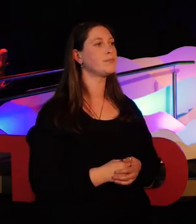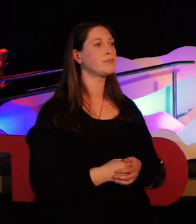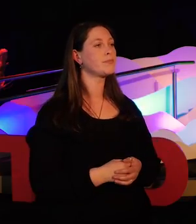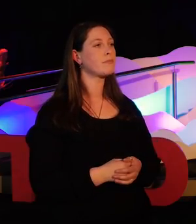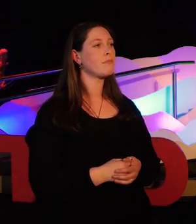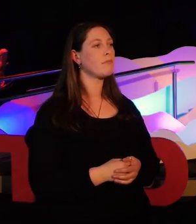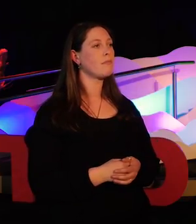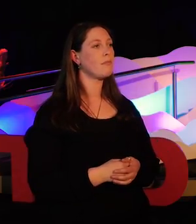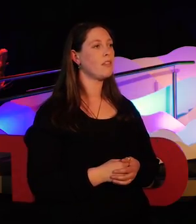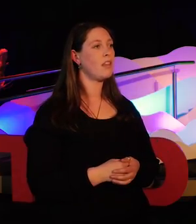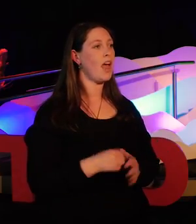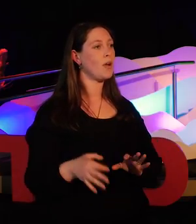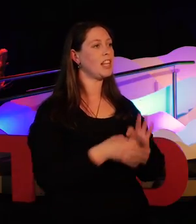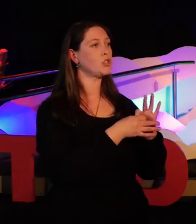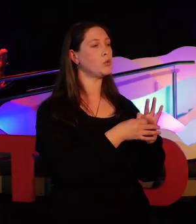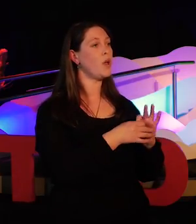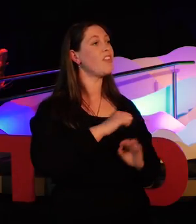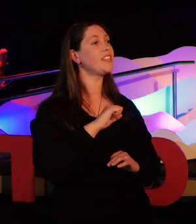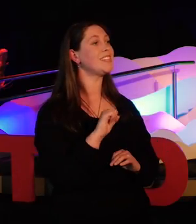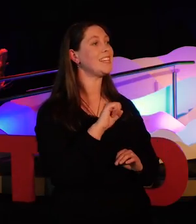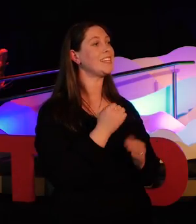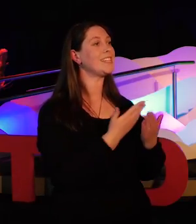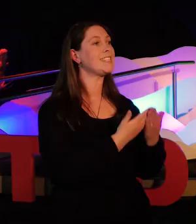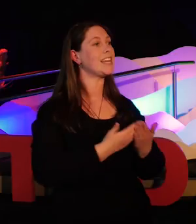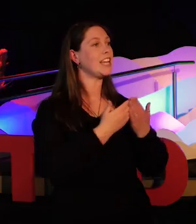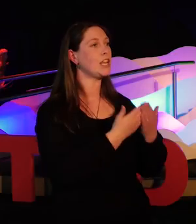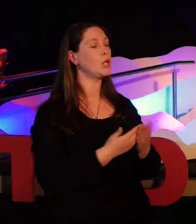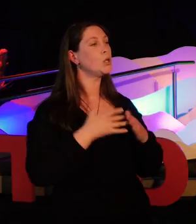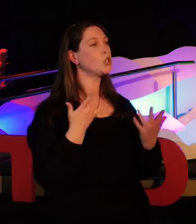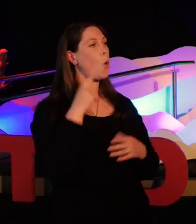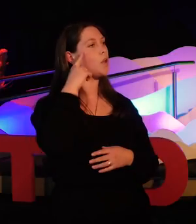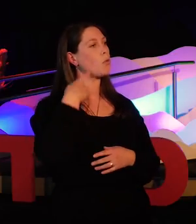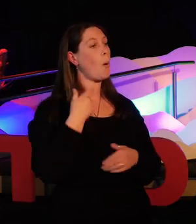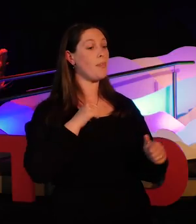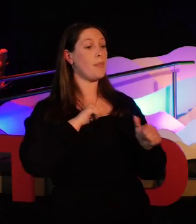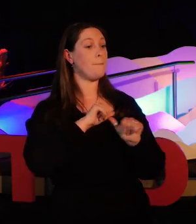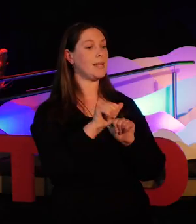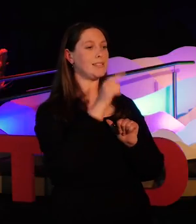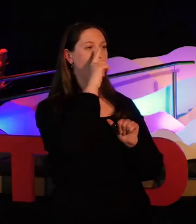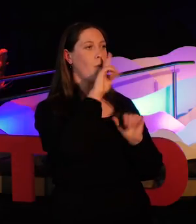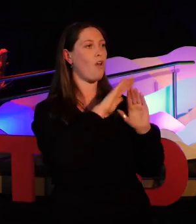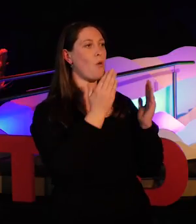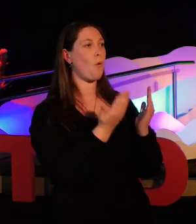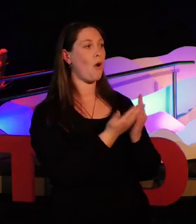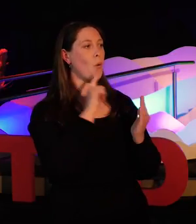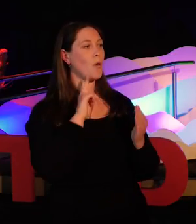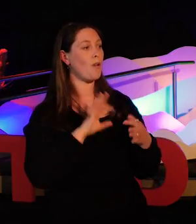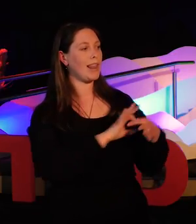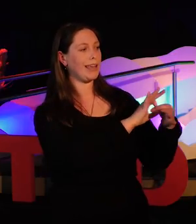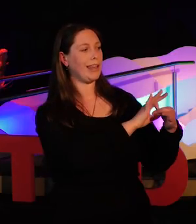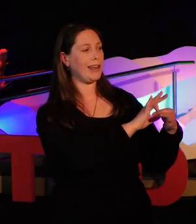and we're connected to the Dunedin study. So we thought we're going to target the best in the game at this and mirror